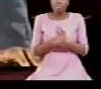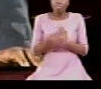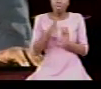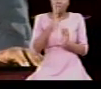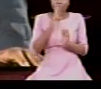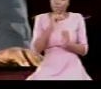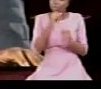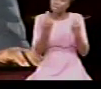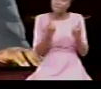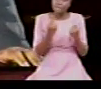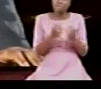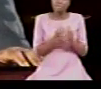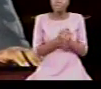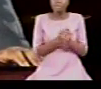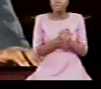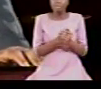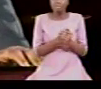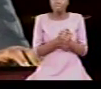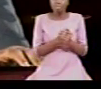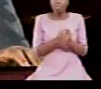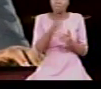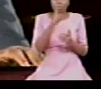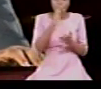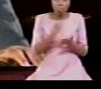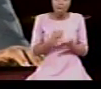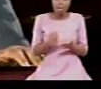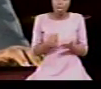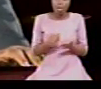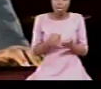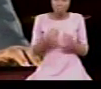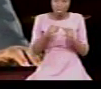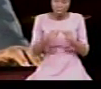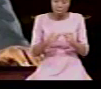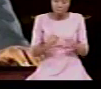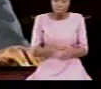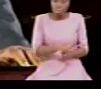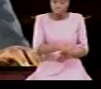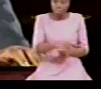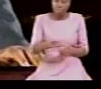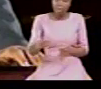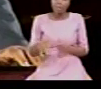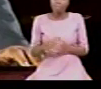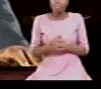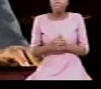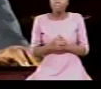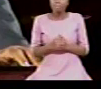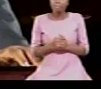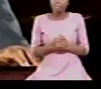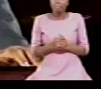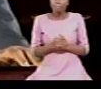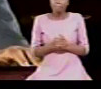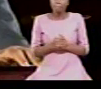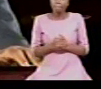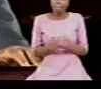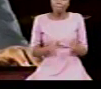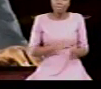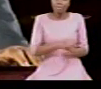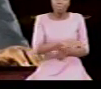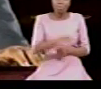another fact. You're still sowing sin, sowing iniquity, sowing